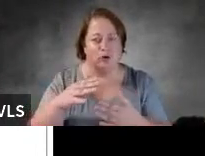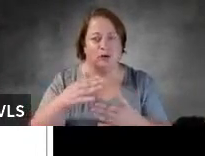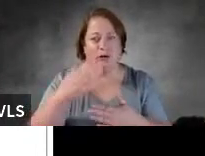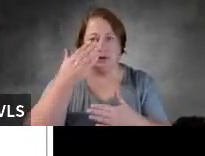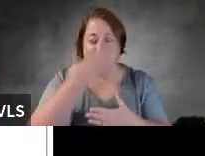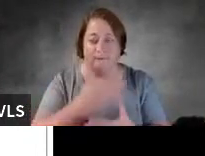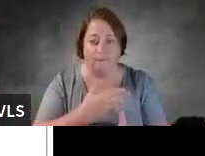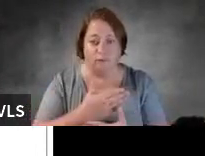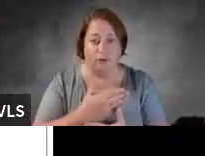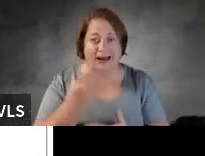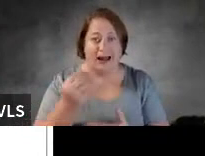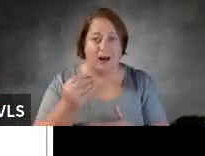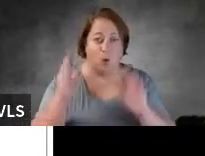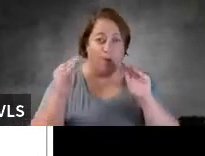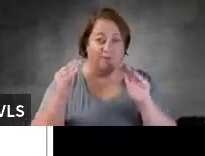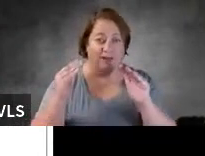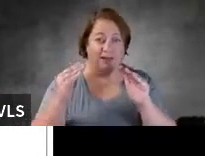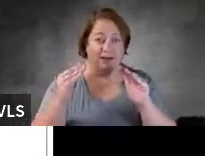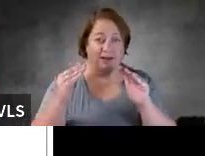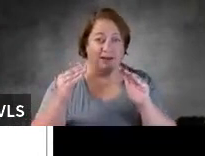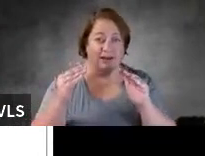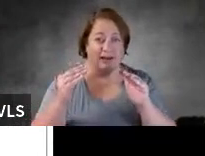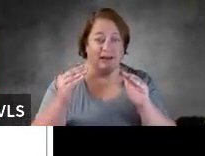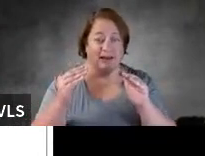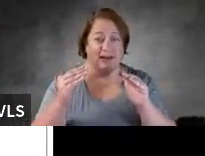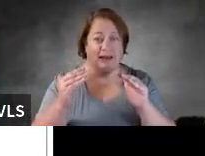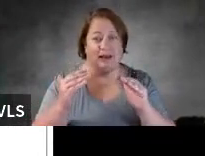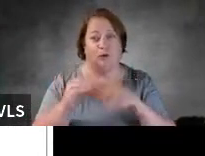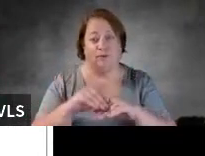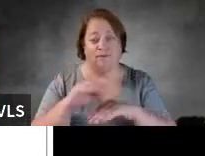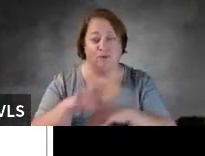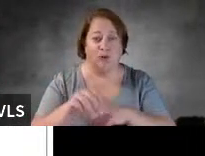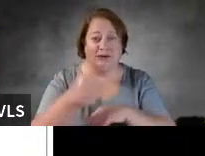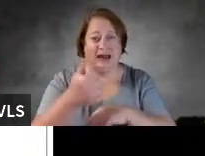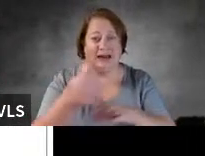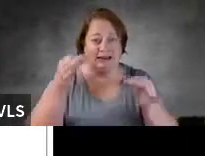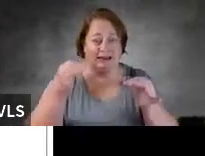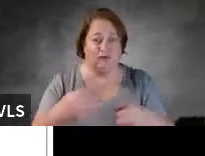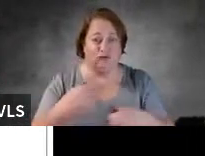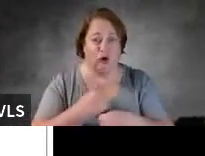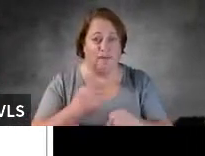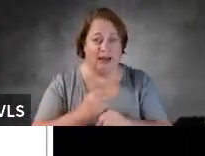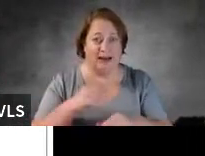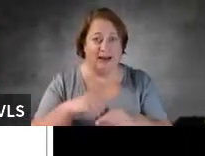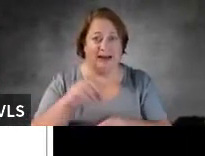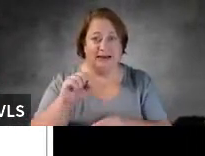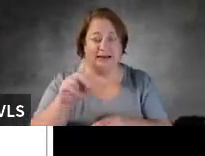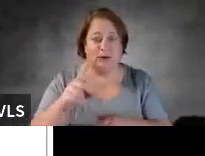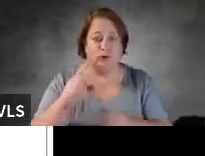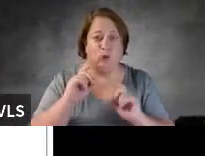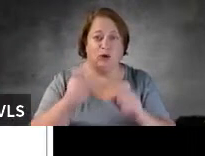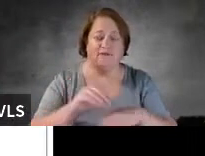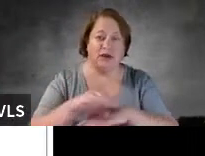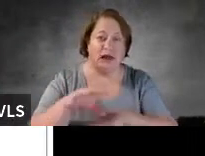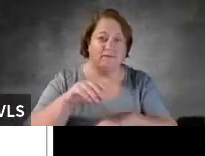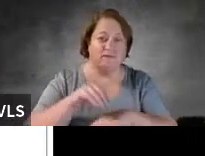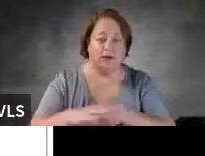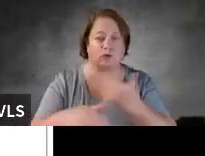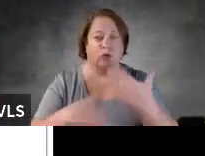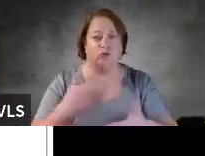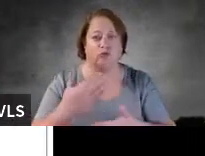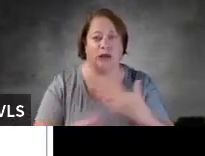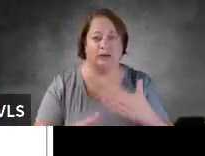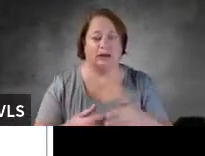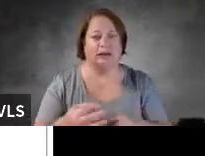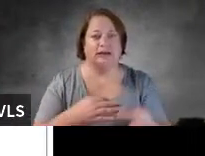hopefully in advance of any sort of decisions that are being made within SSD so that we're giving advice into the process as